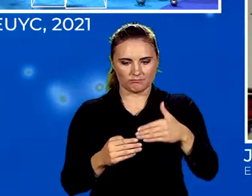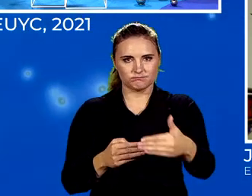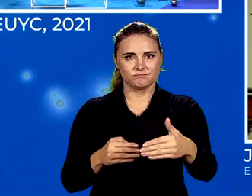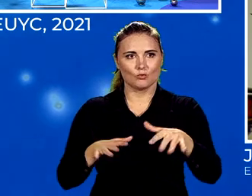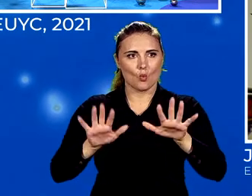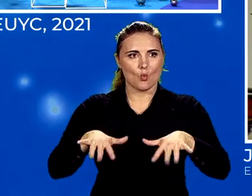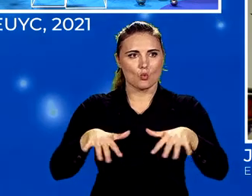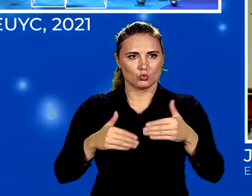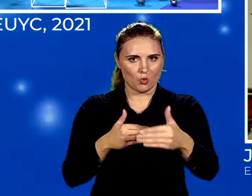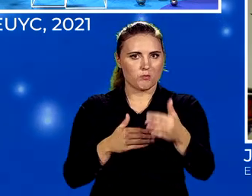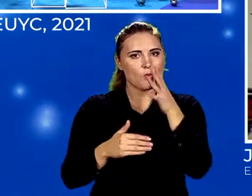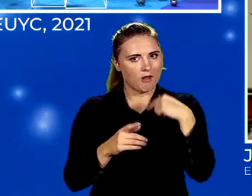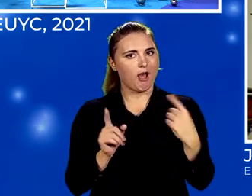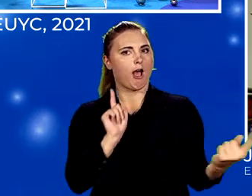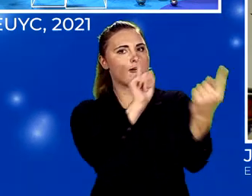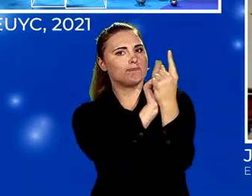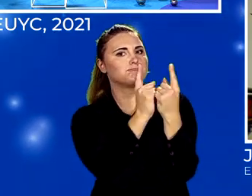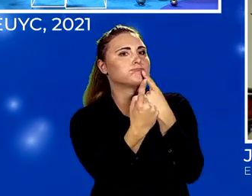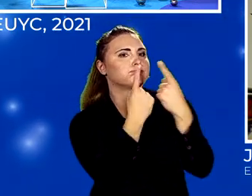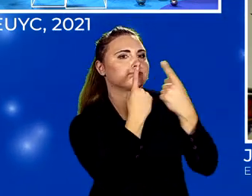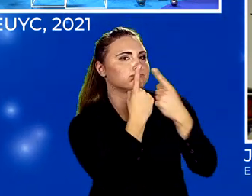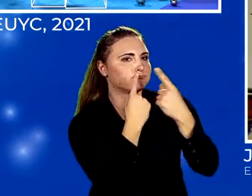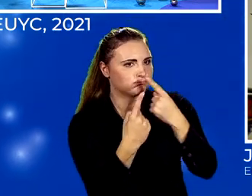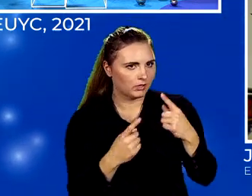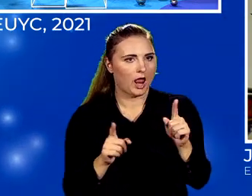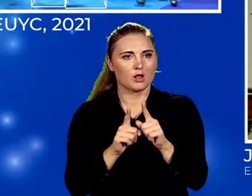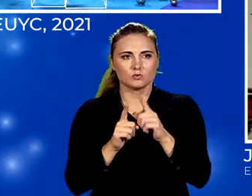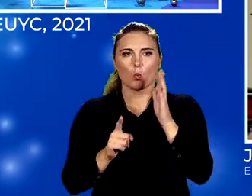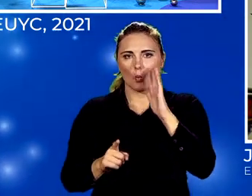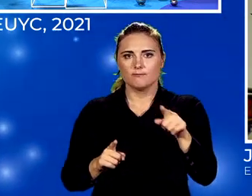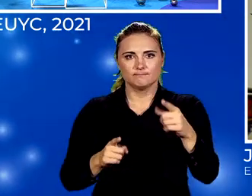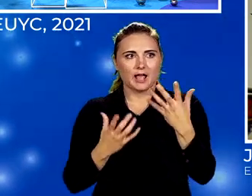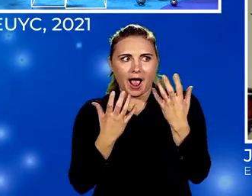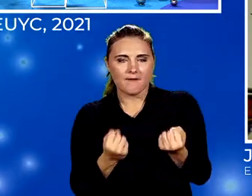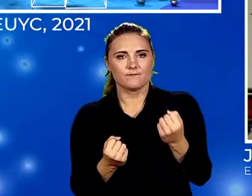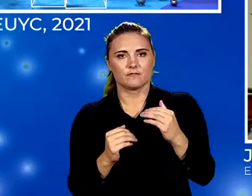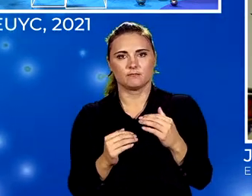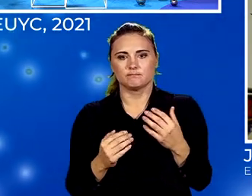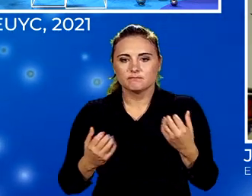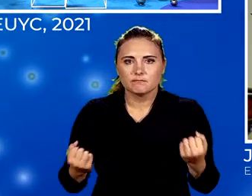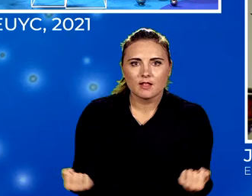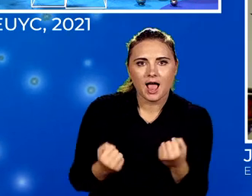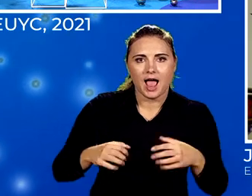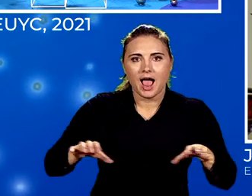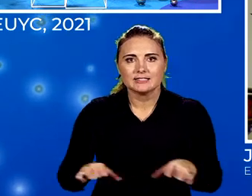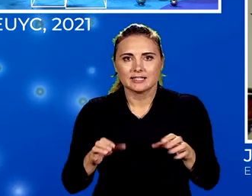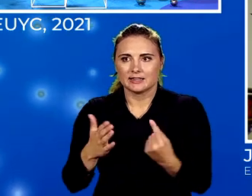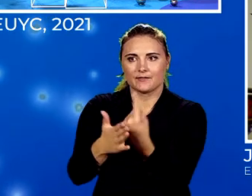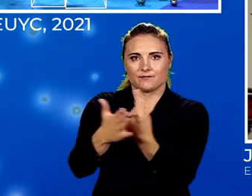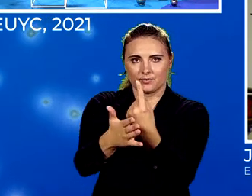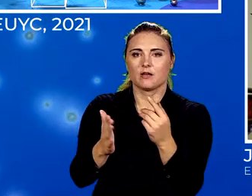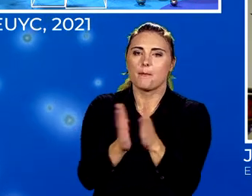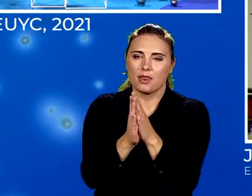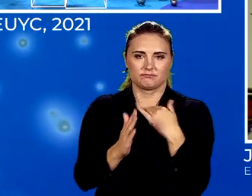be several activities, and I would like to encourage you to keep close with the Council of Europe